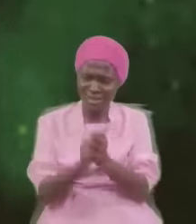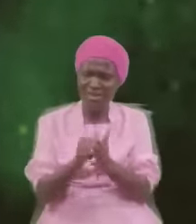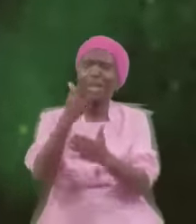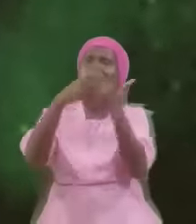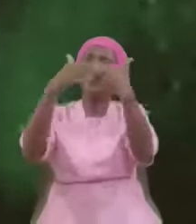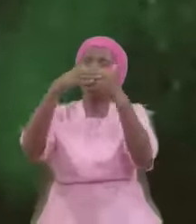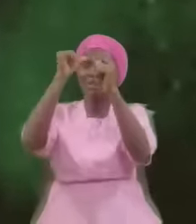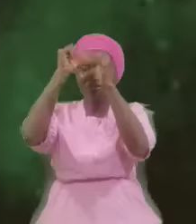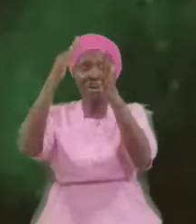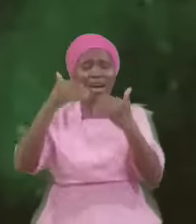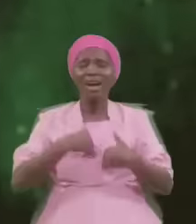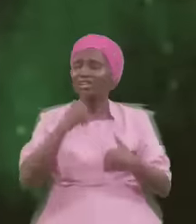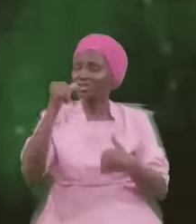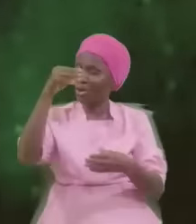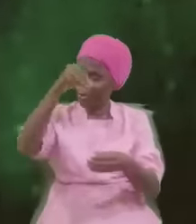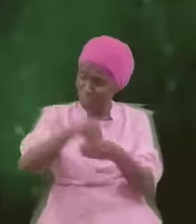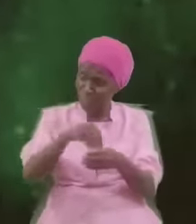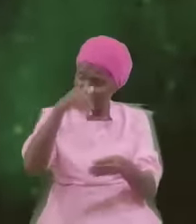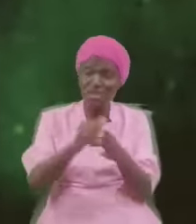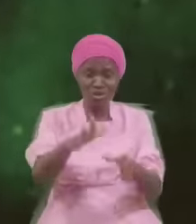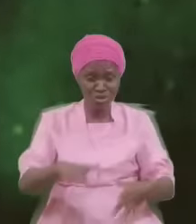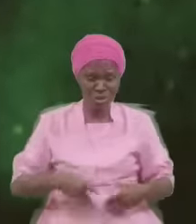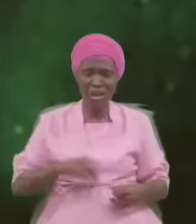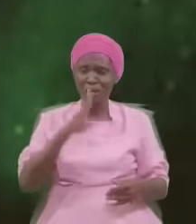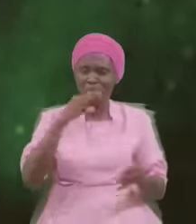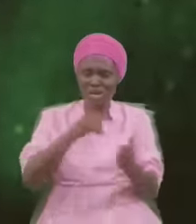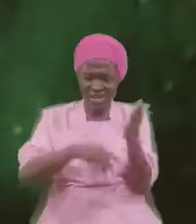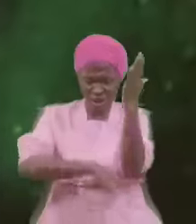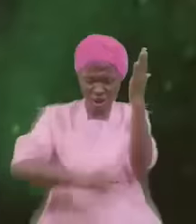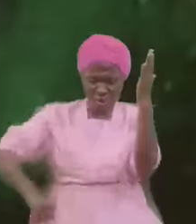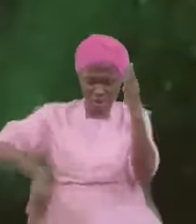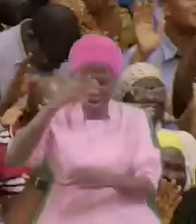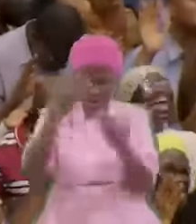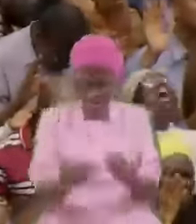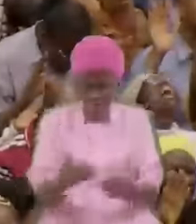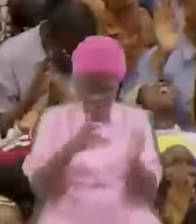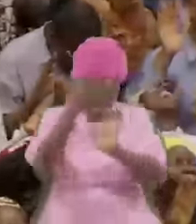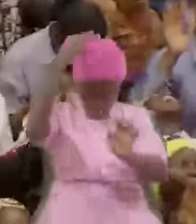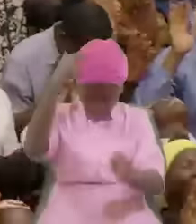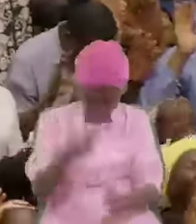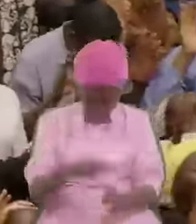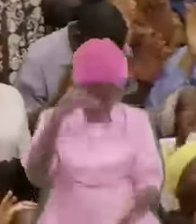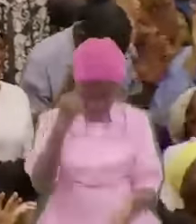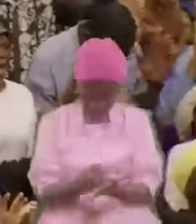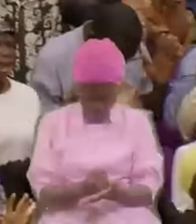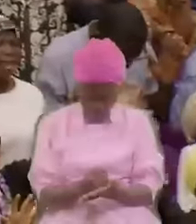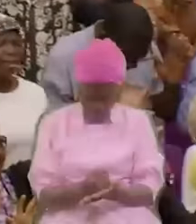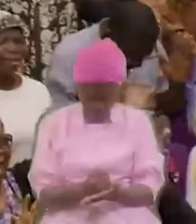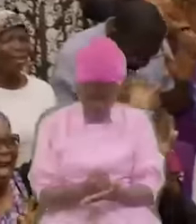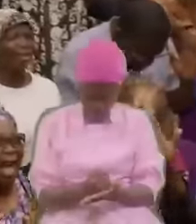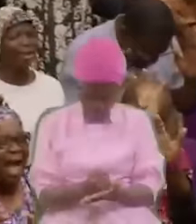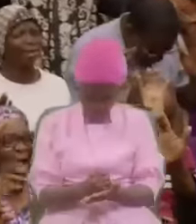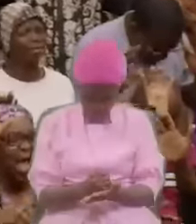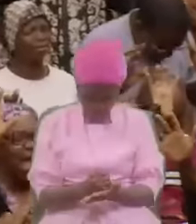not planted in your life, be it uprooted now in Jesus' name.